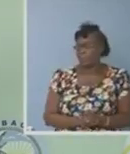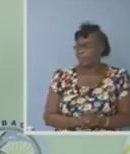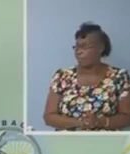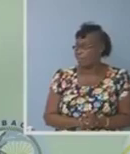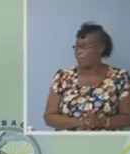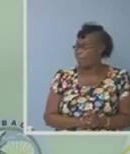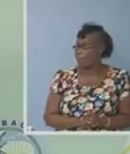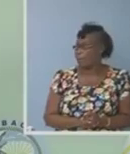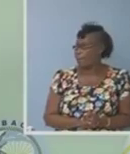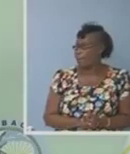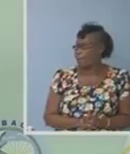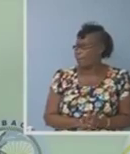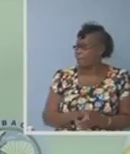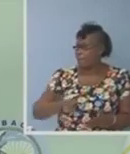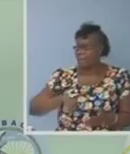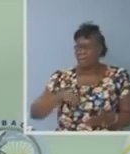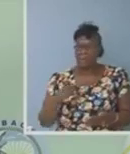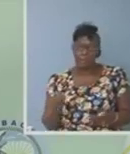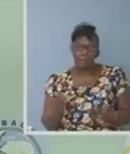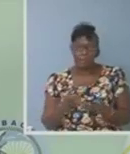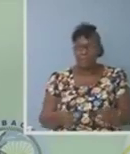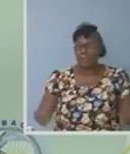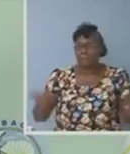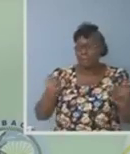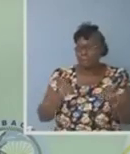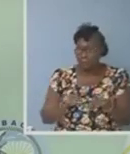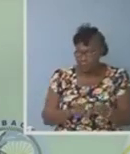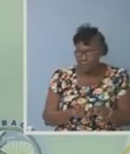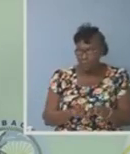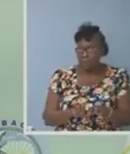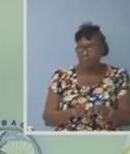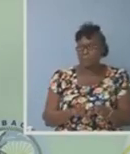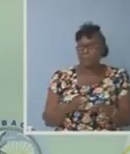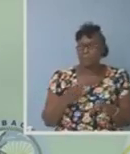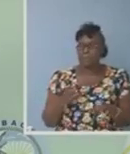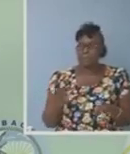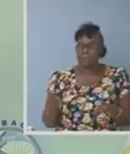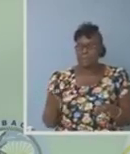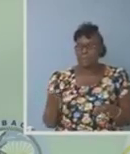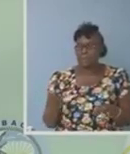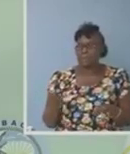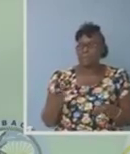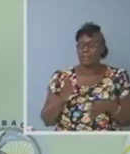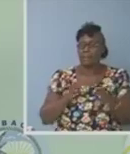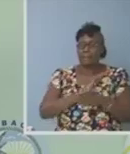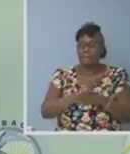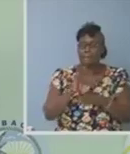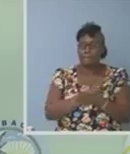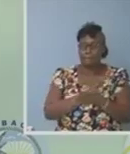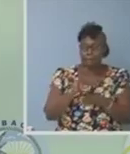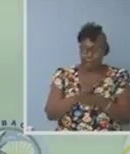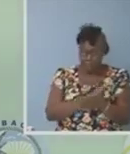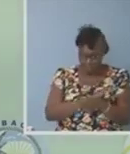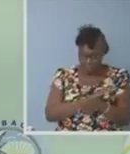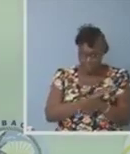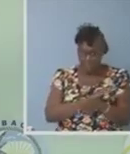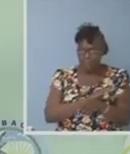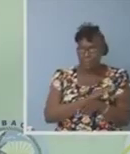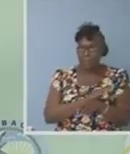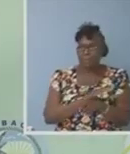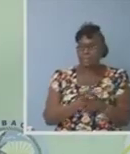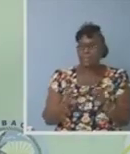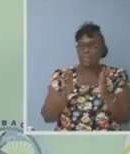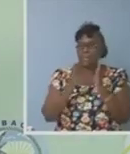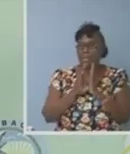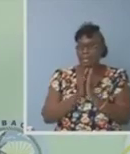know some of the persons in the business community here in Tobago, they were also requesting the payment of outstanding